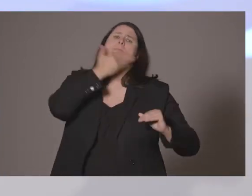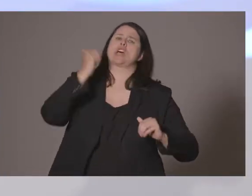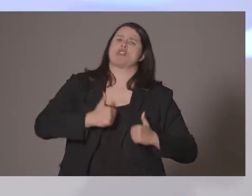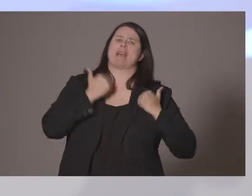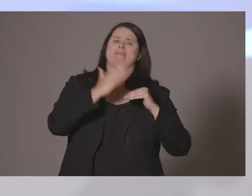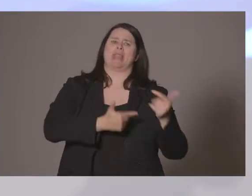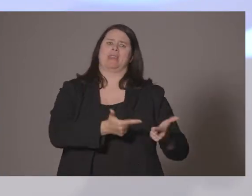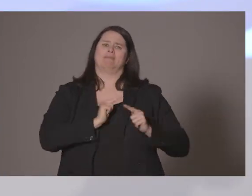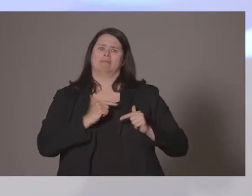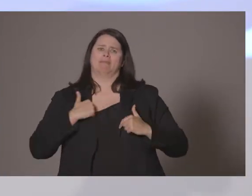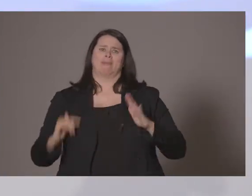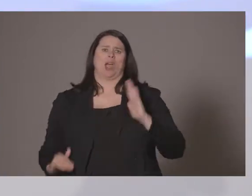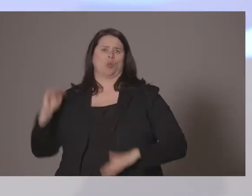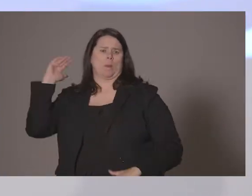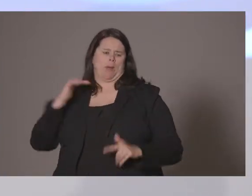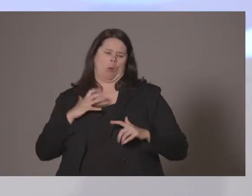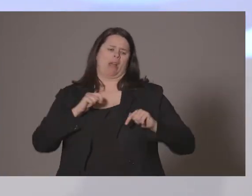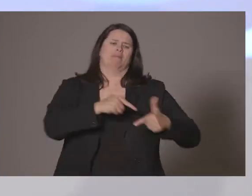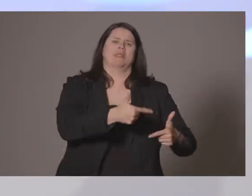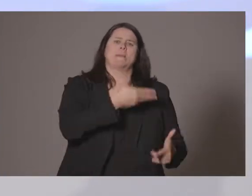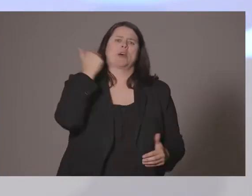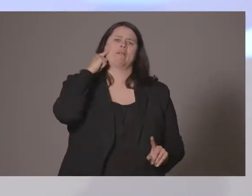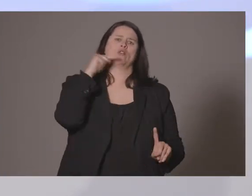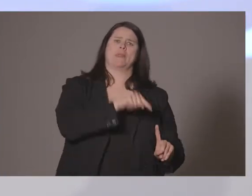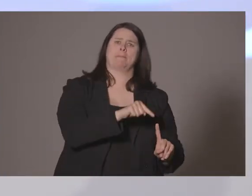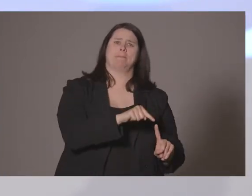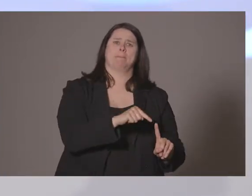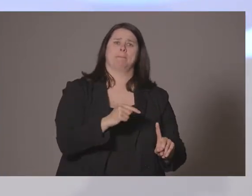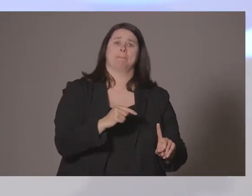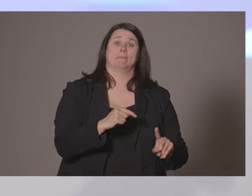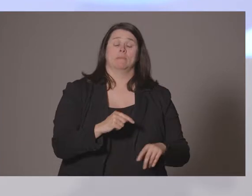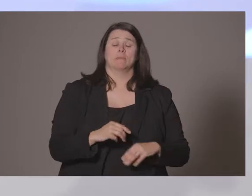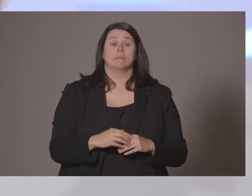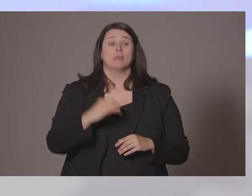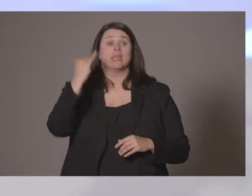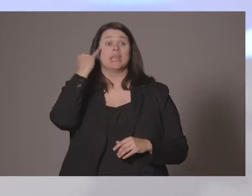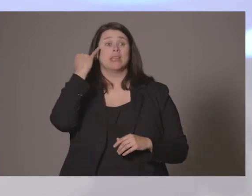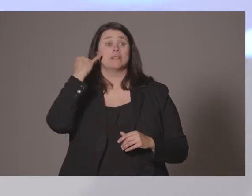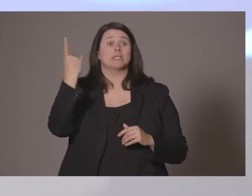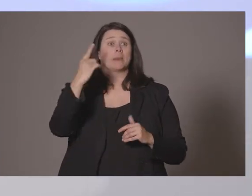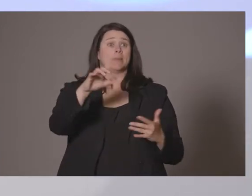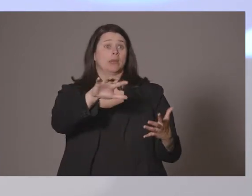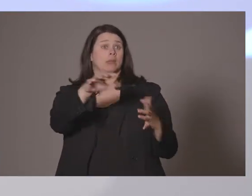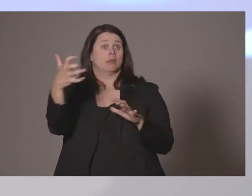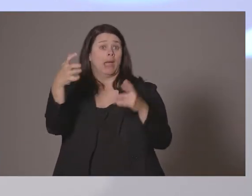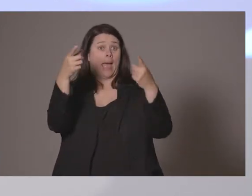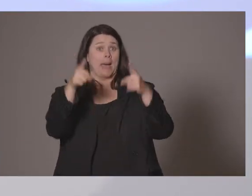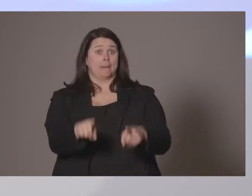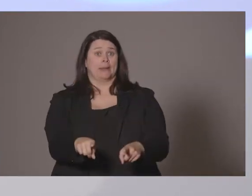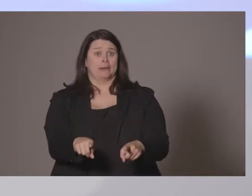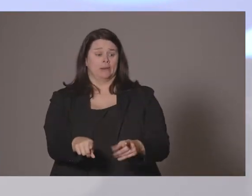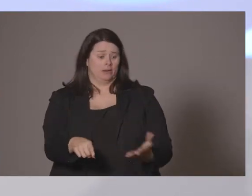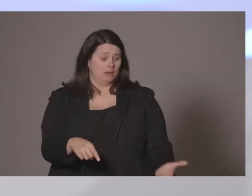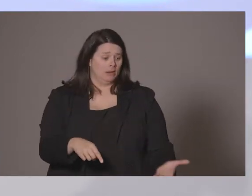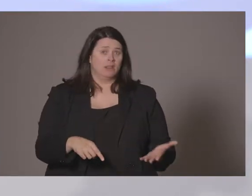And if some sort of difference shows up that societally is not valued,